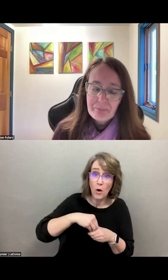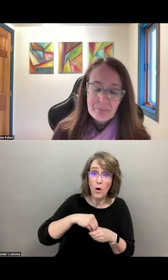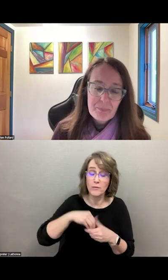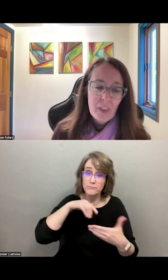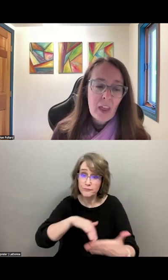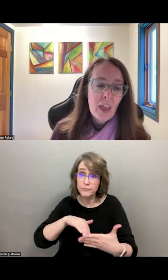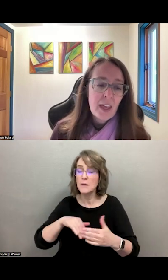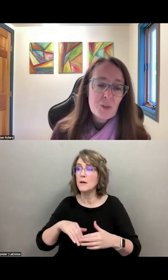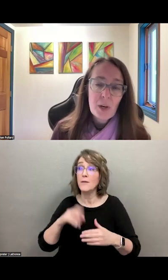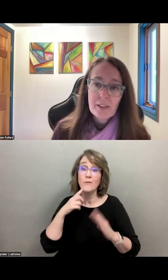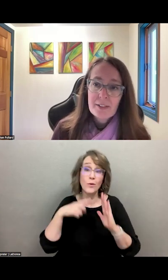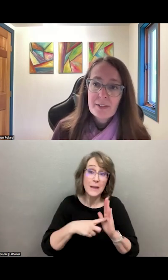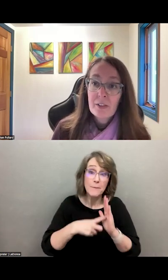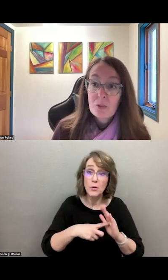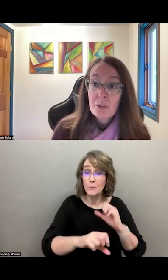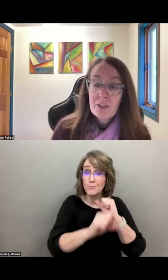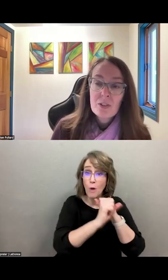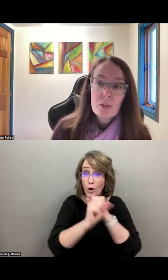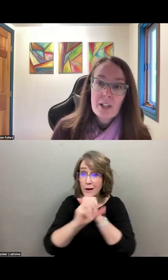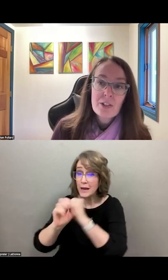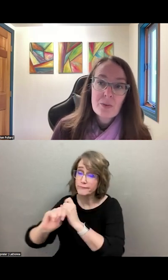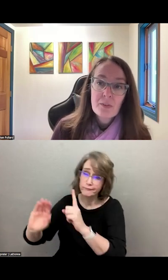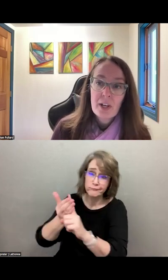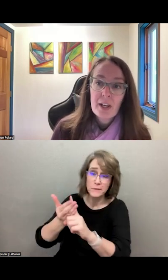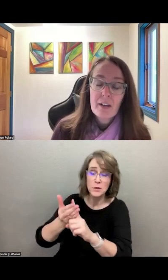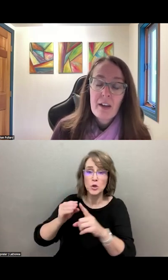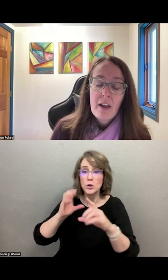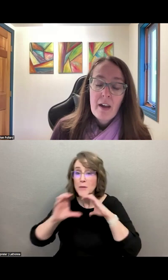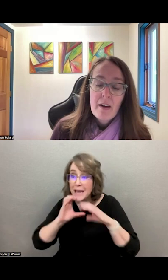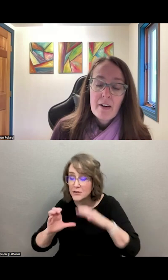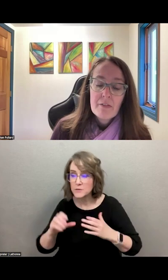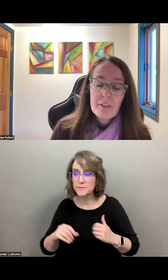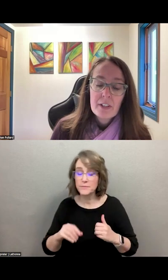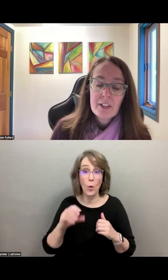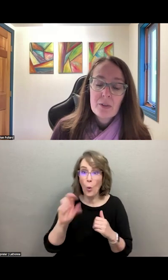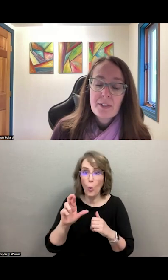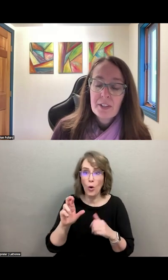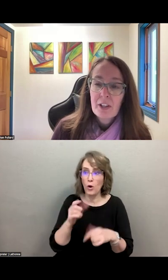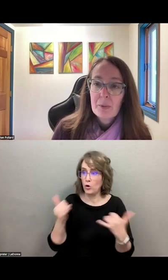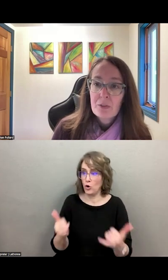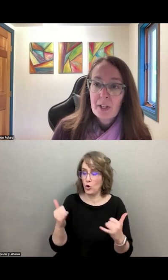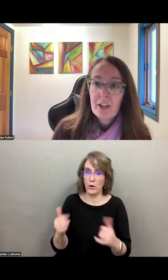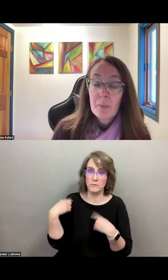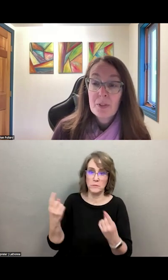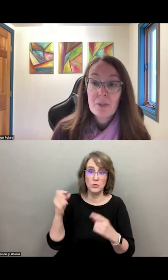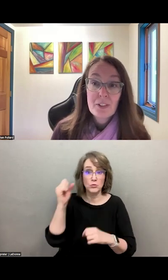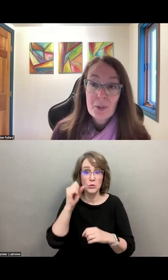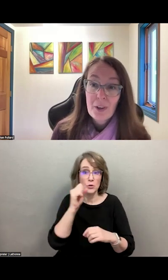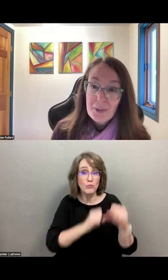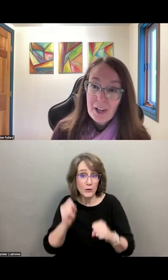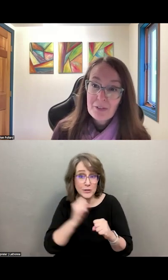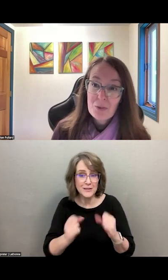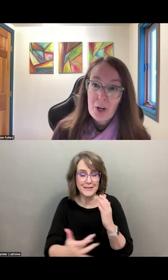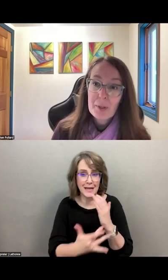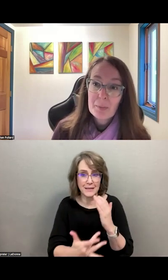communication, as well as, the traditional strategies we've tried of increasing the number of training opportunities. We